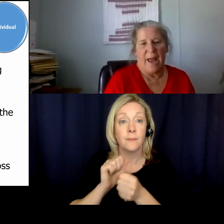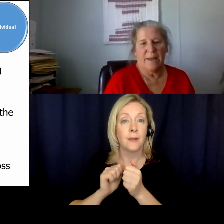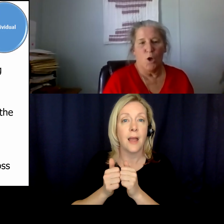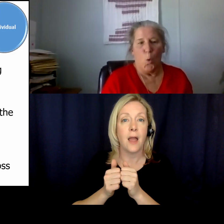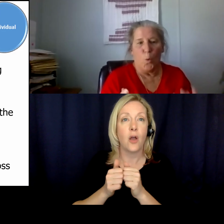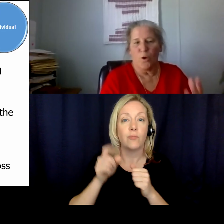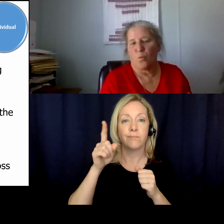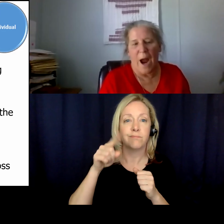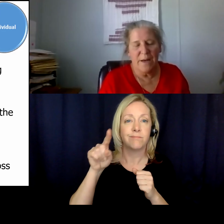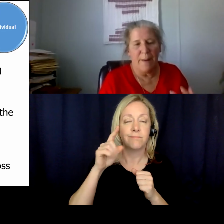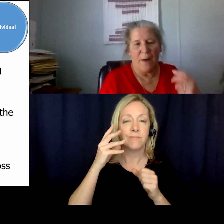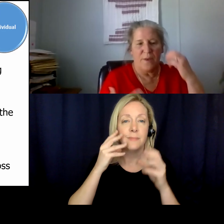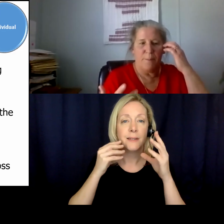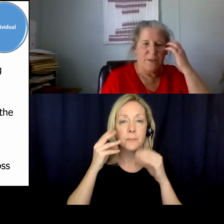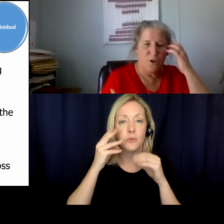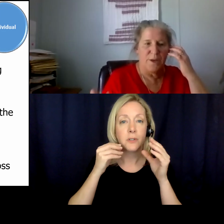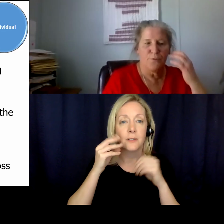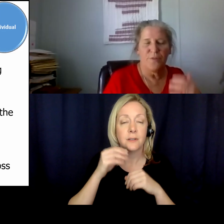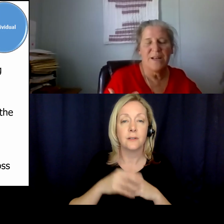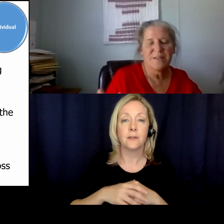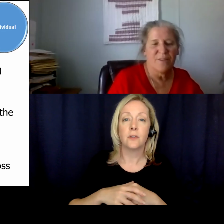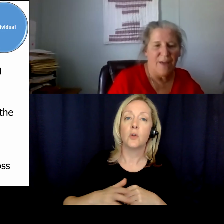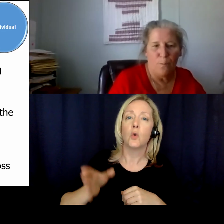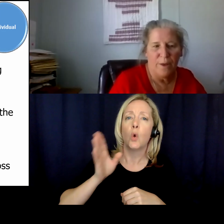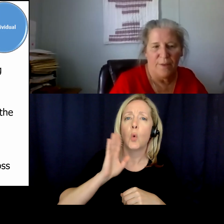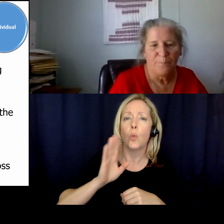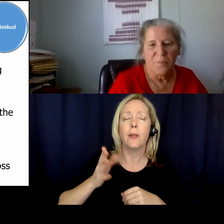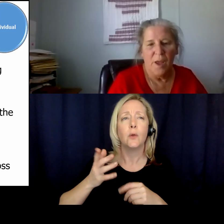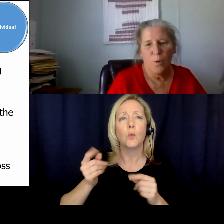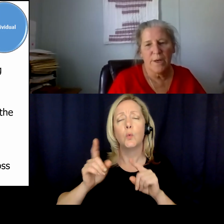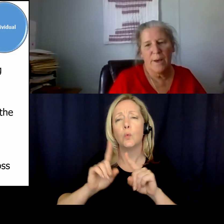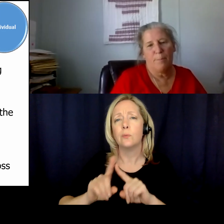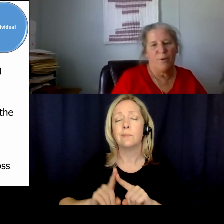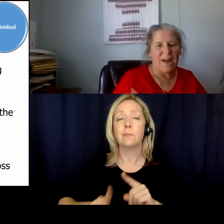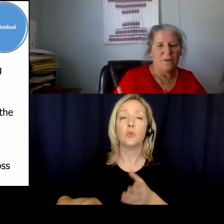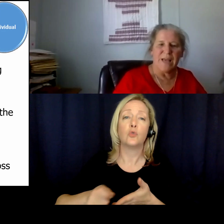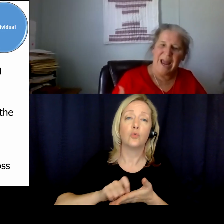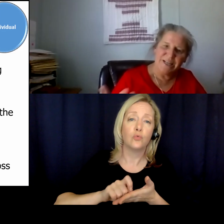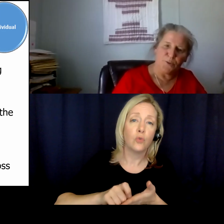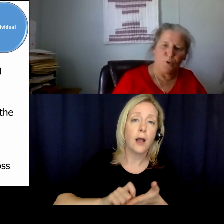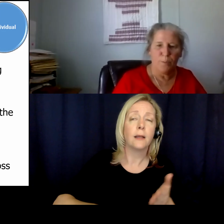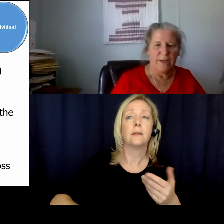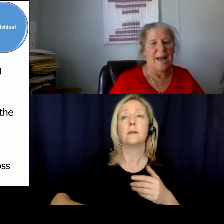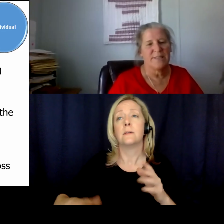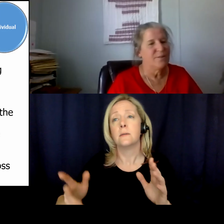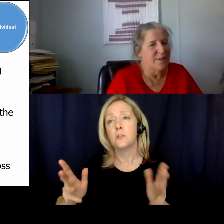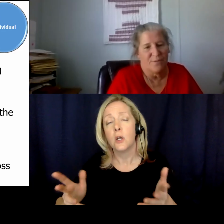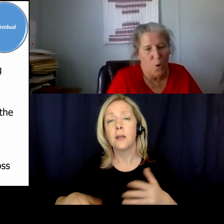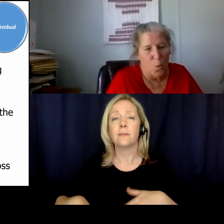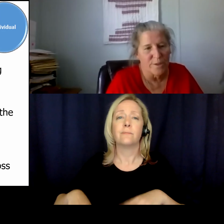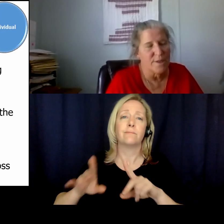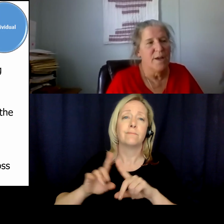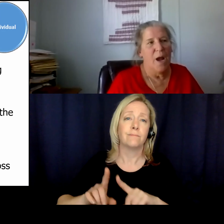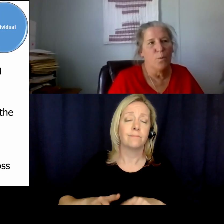and we're going to write about them and do different things like that with them. We're going to provide those age-appropriate activities,